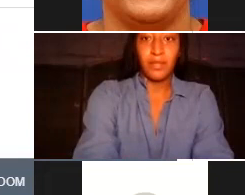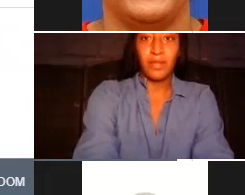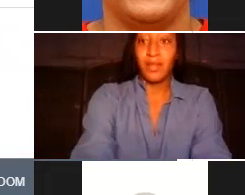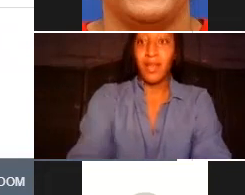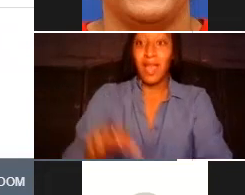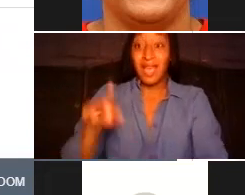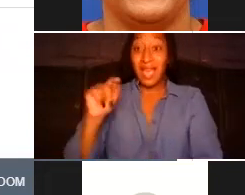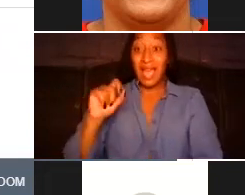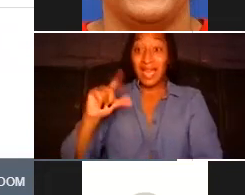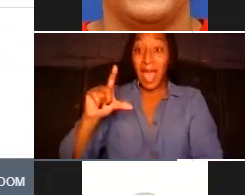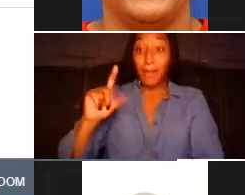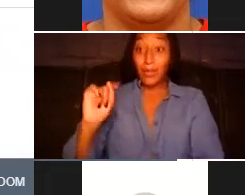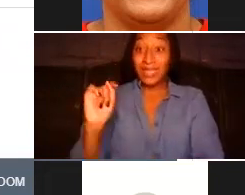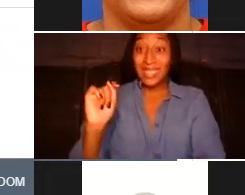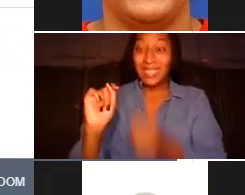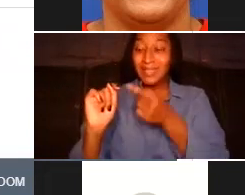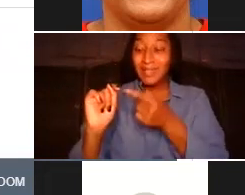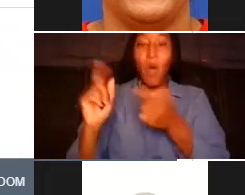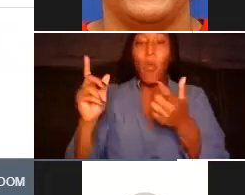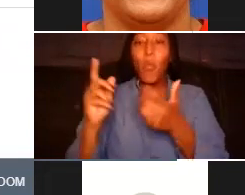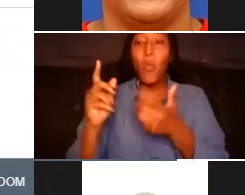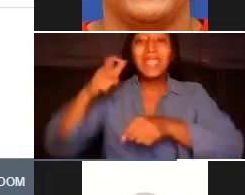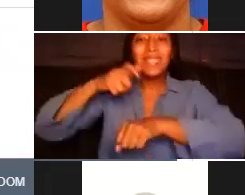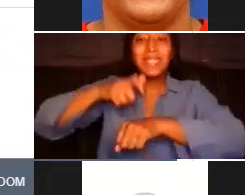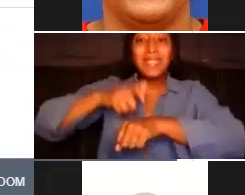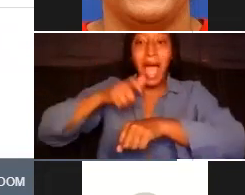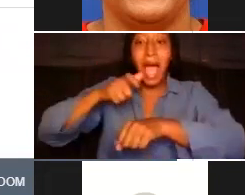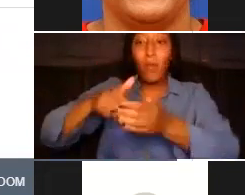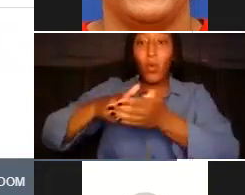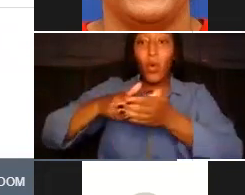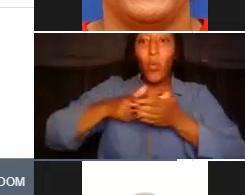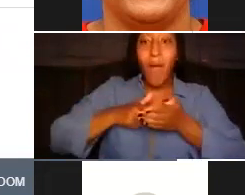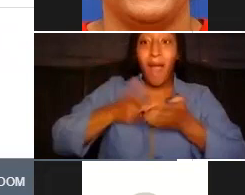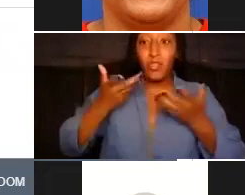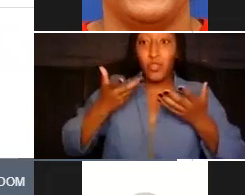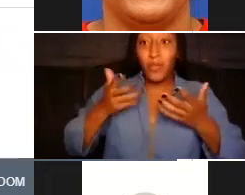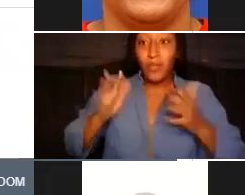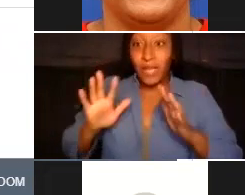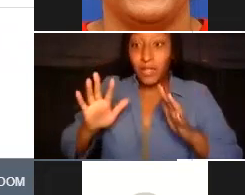one oscillation. So the time it takes to